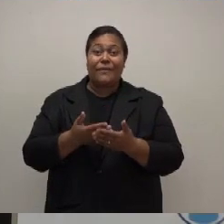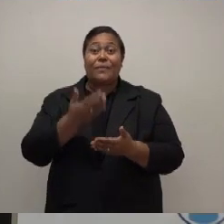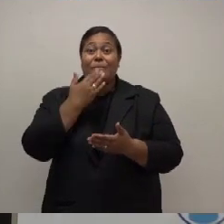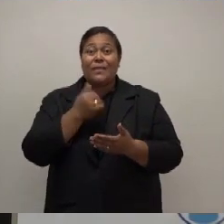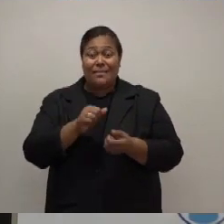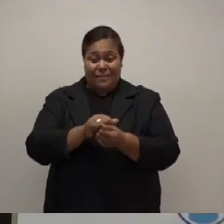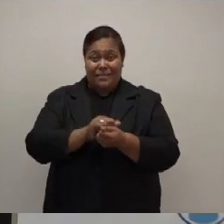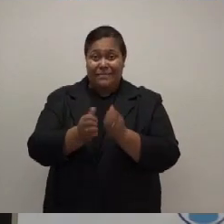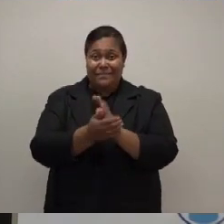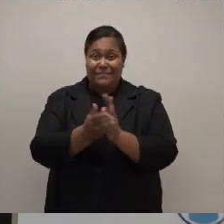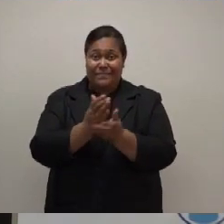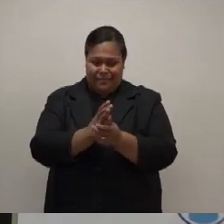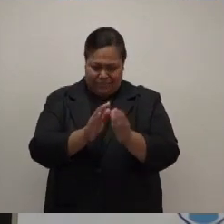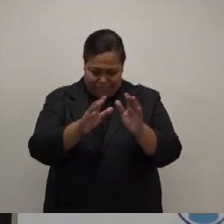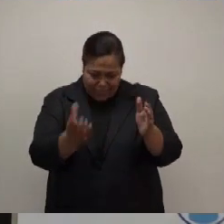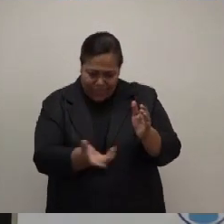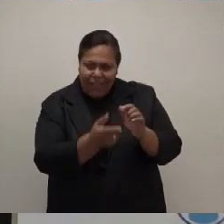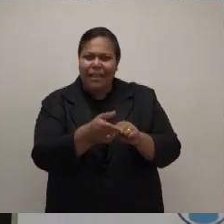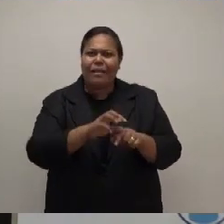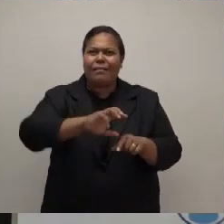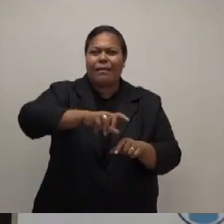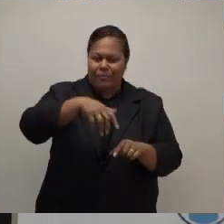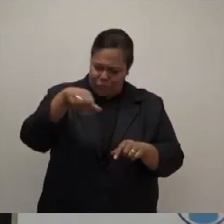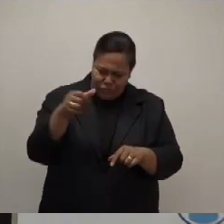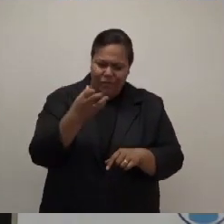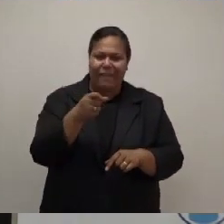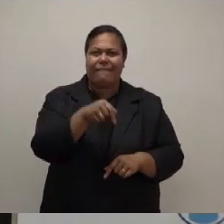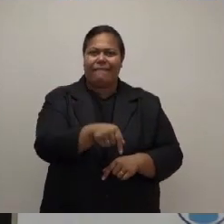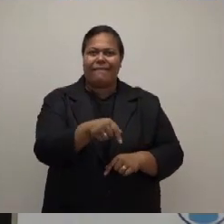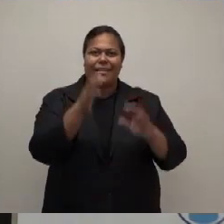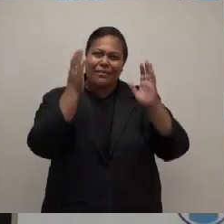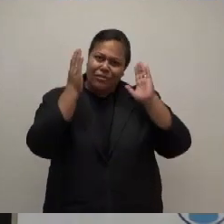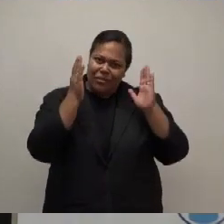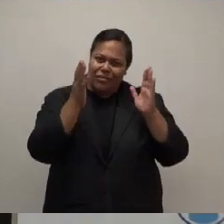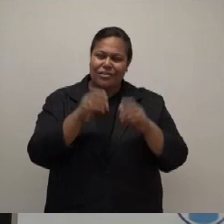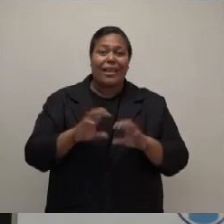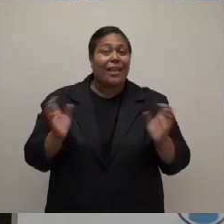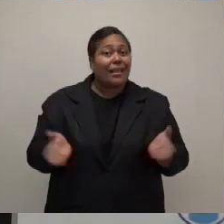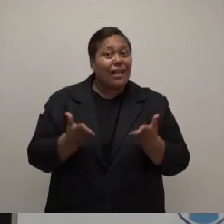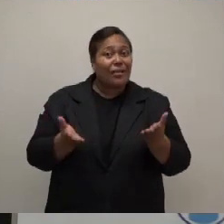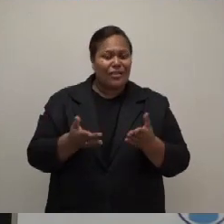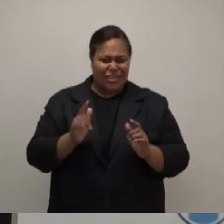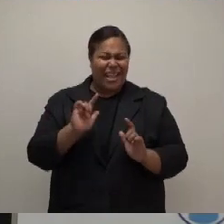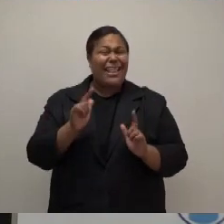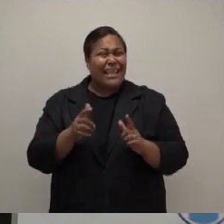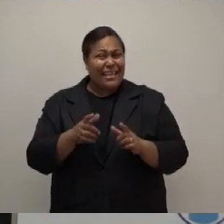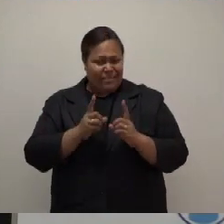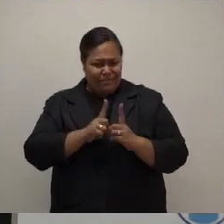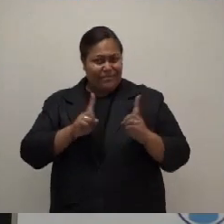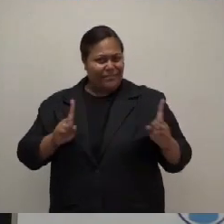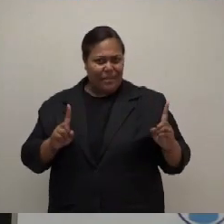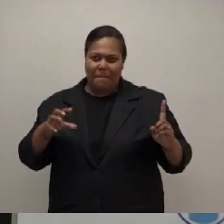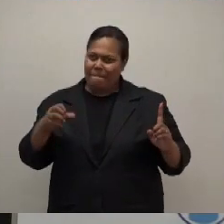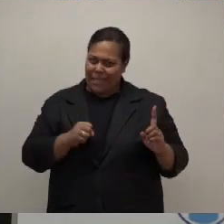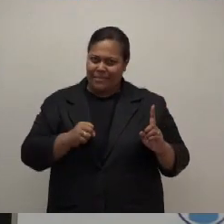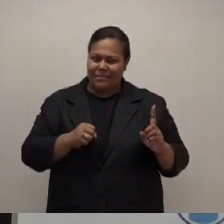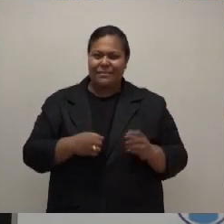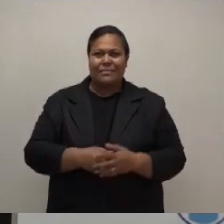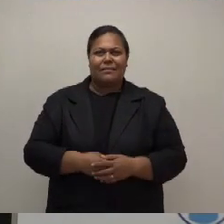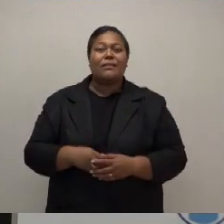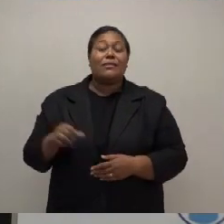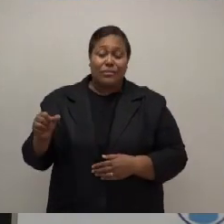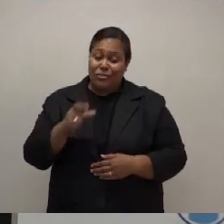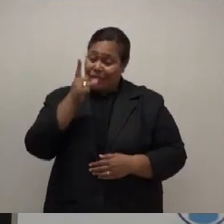stations, limit physical contact, encourage distancing measures, and consider holding more